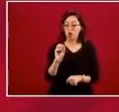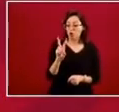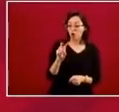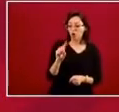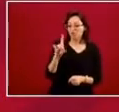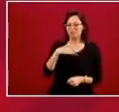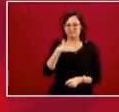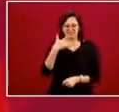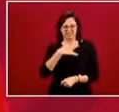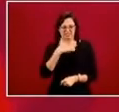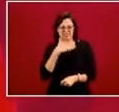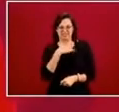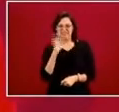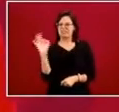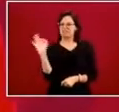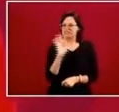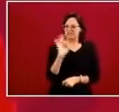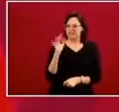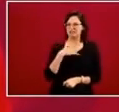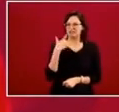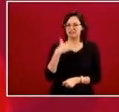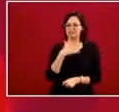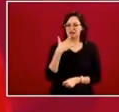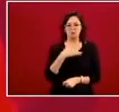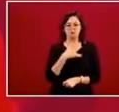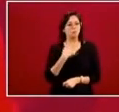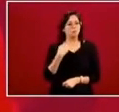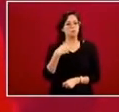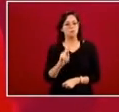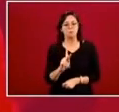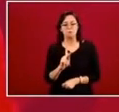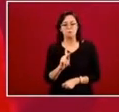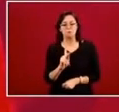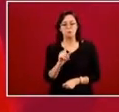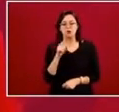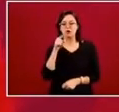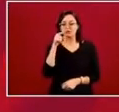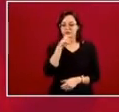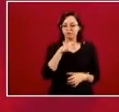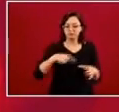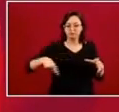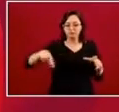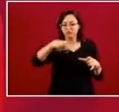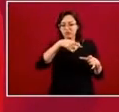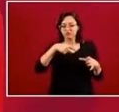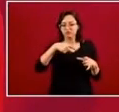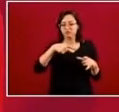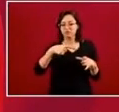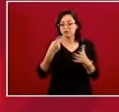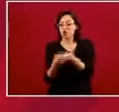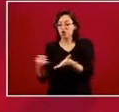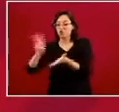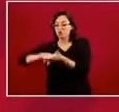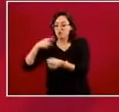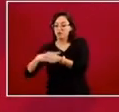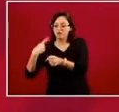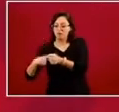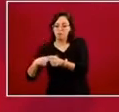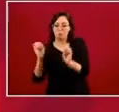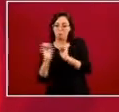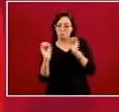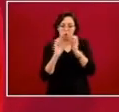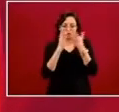people, any person that presents COVID symptoms and becomes a suspect case,